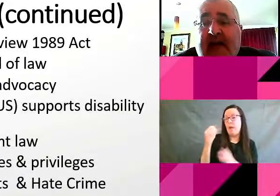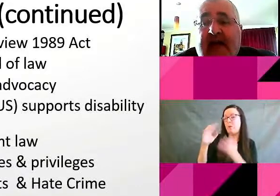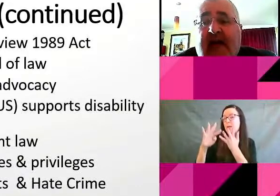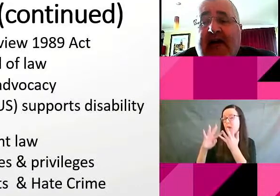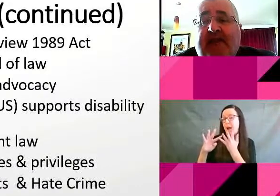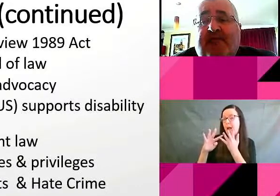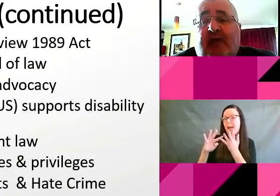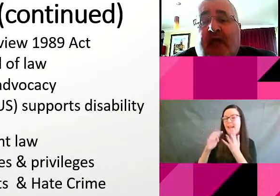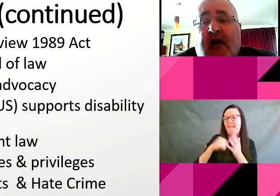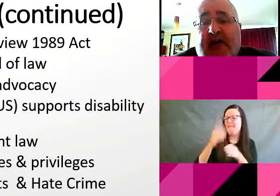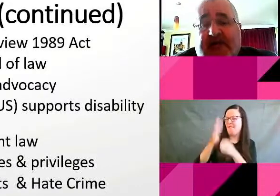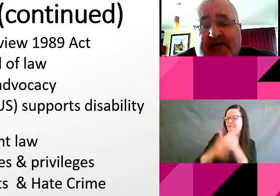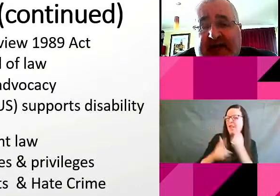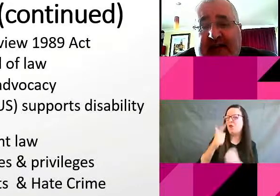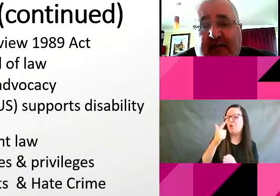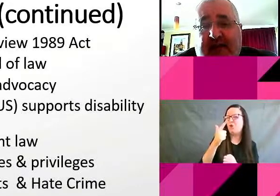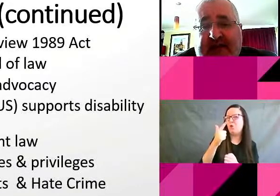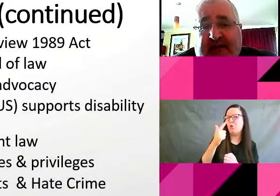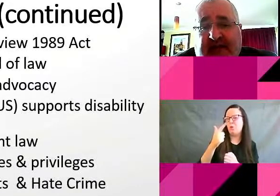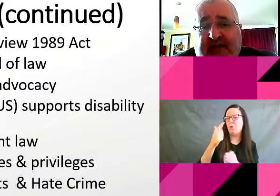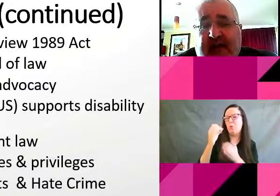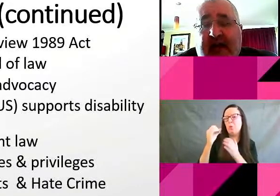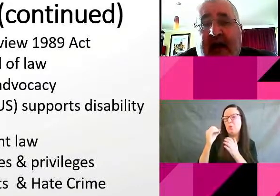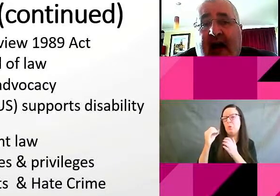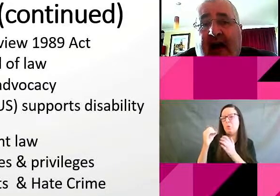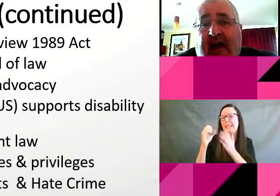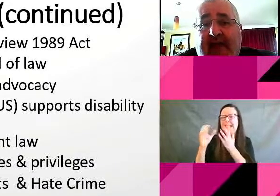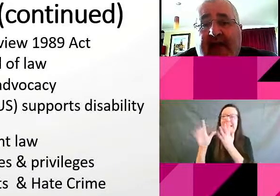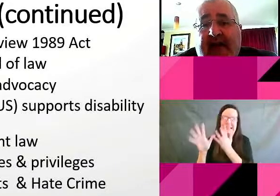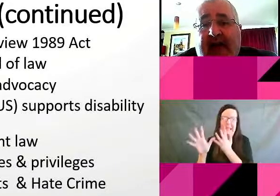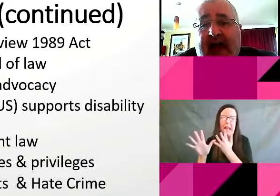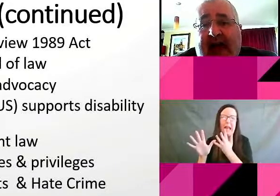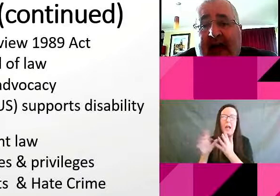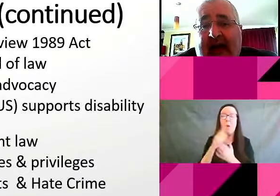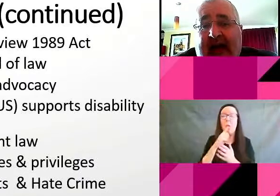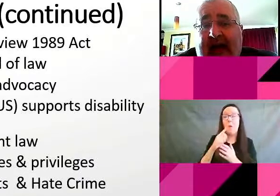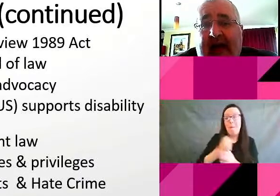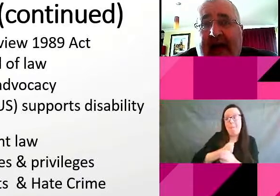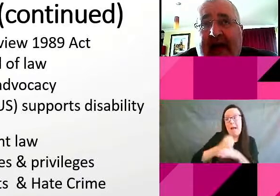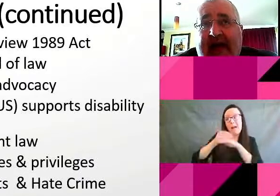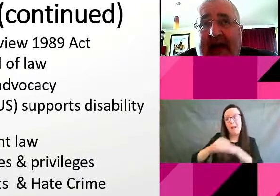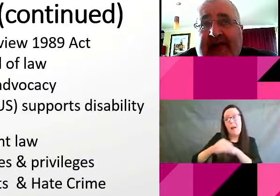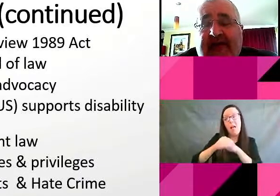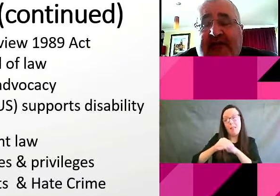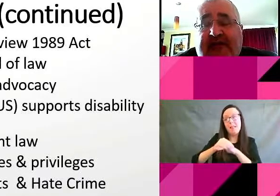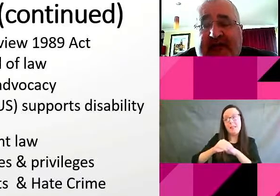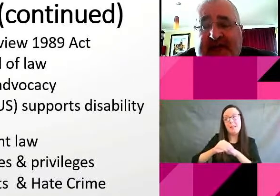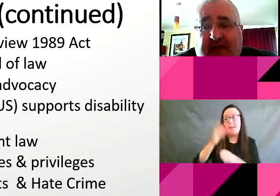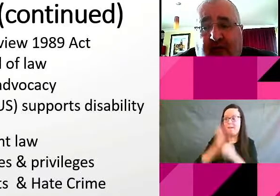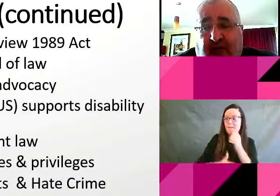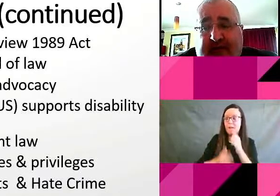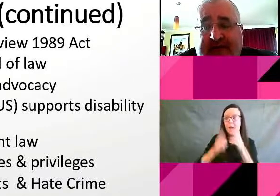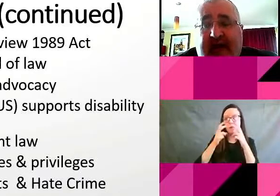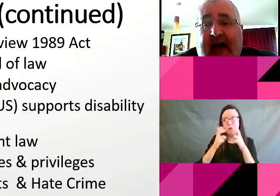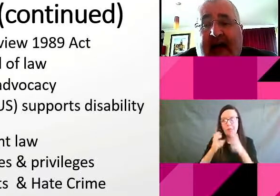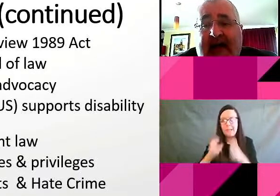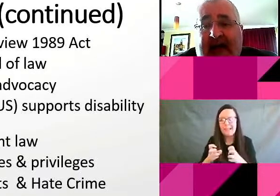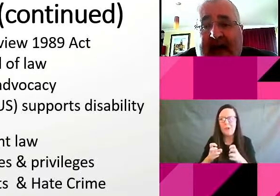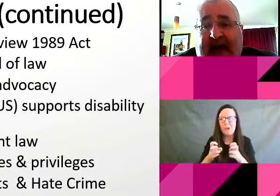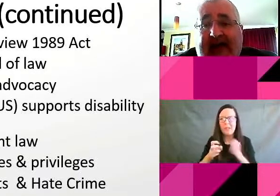2010, colleagues were undertaking research of a negative